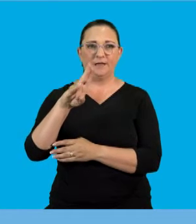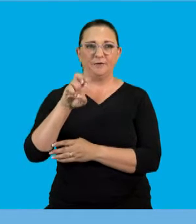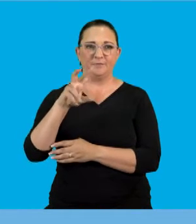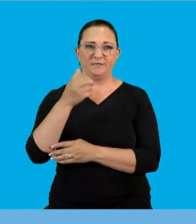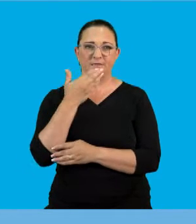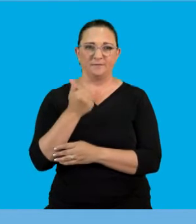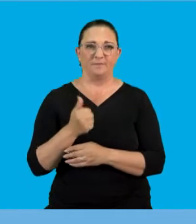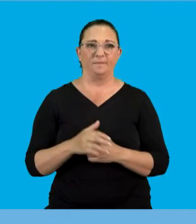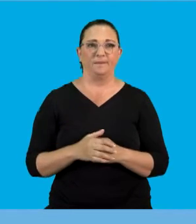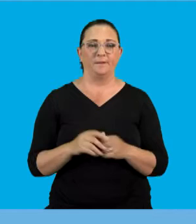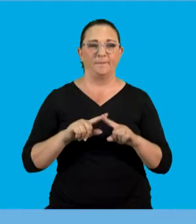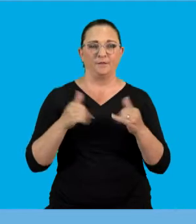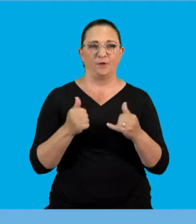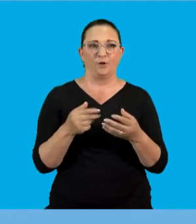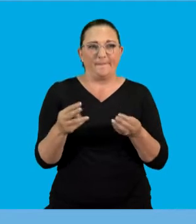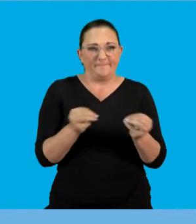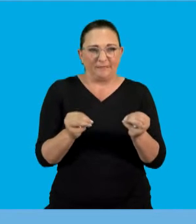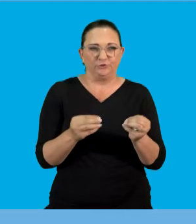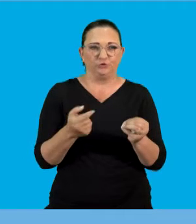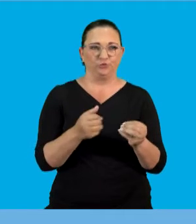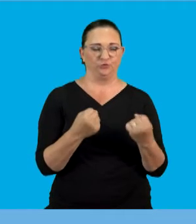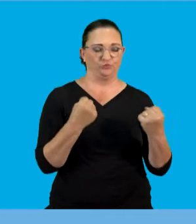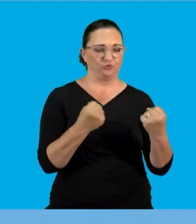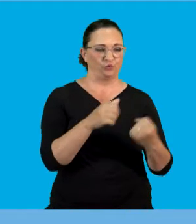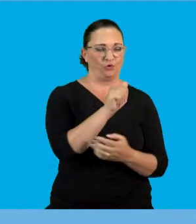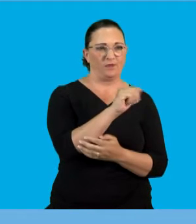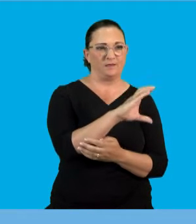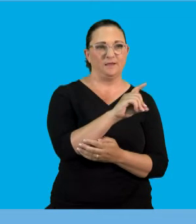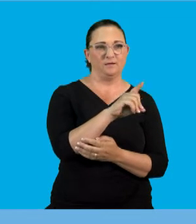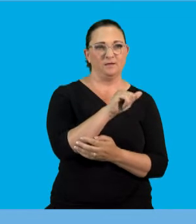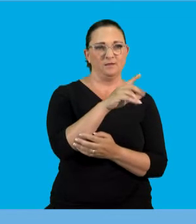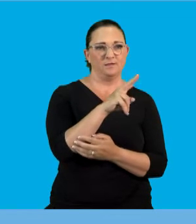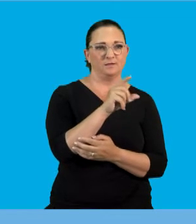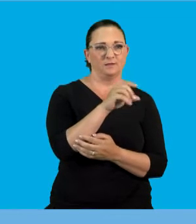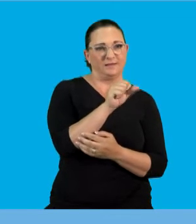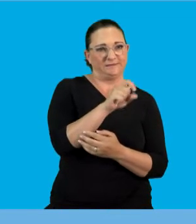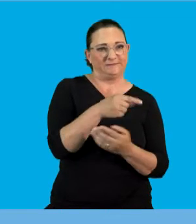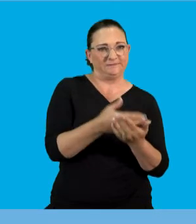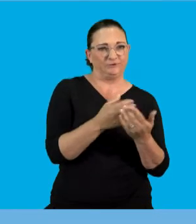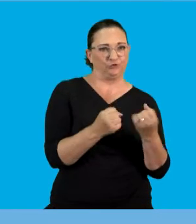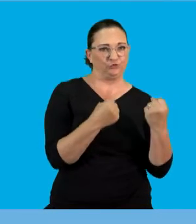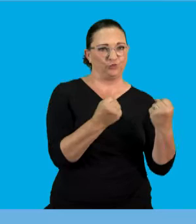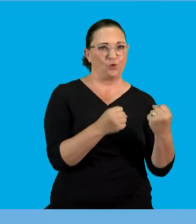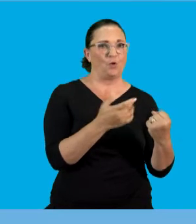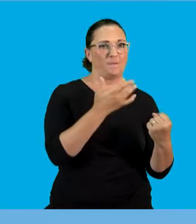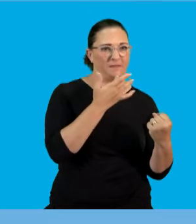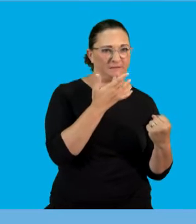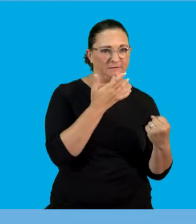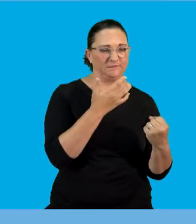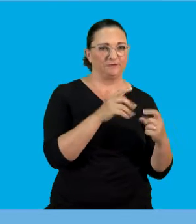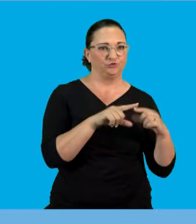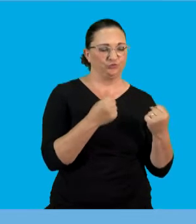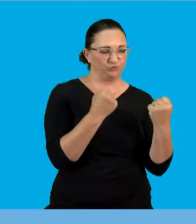terms of in this regard. We also know that many strong acids can corrode fabric, skin,